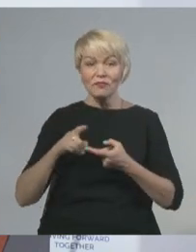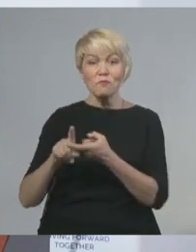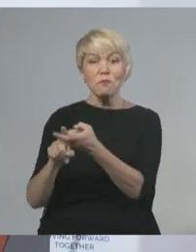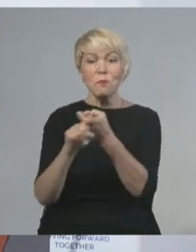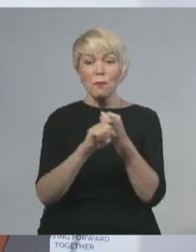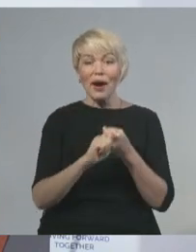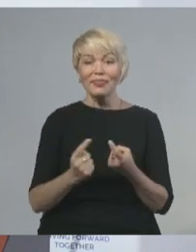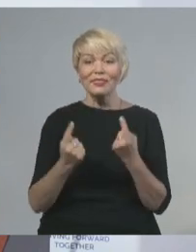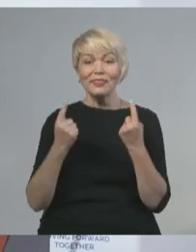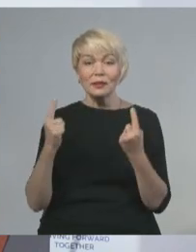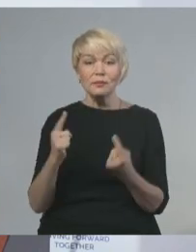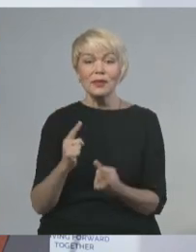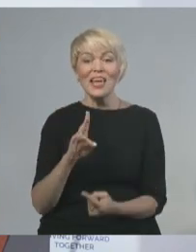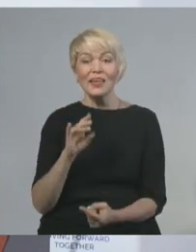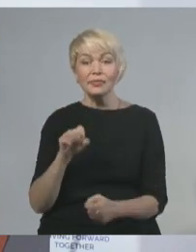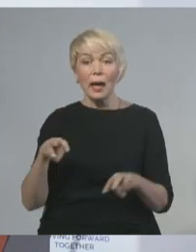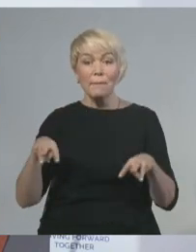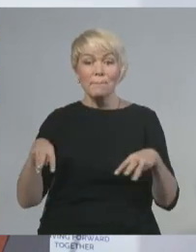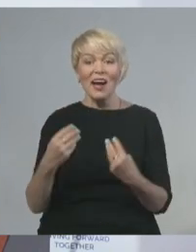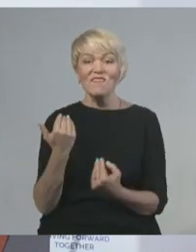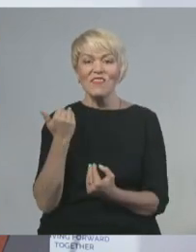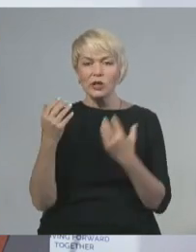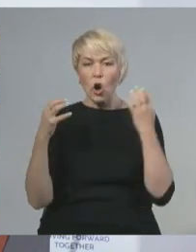your sector the radio sector